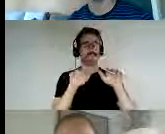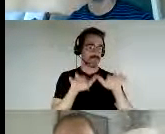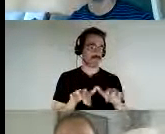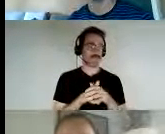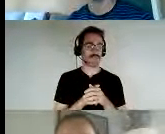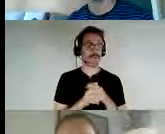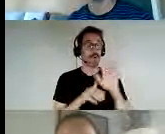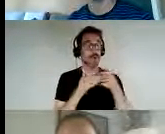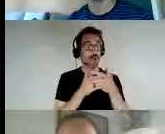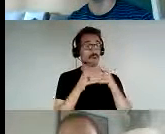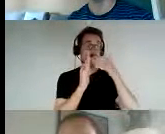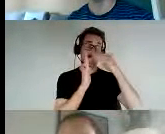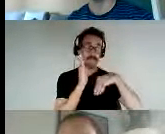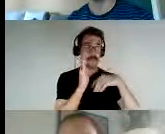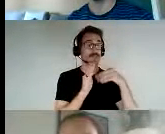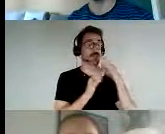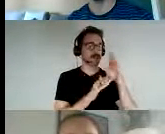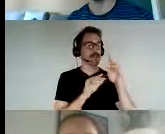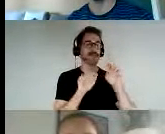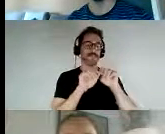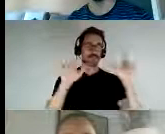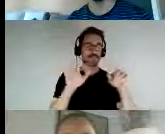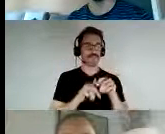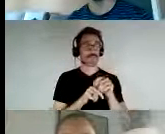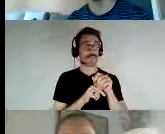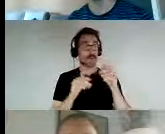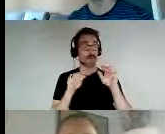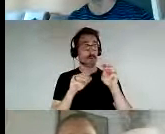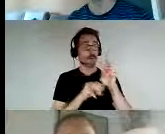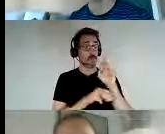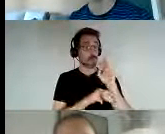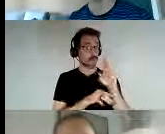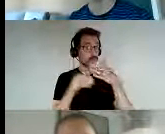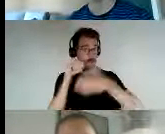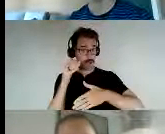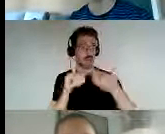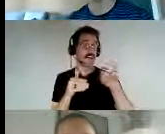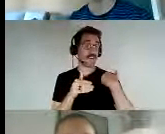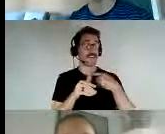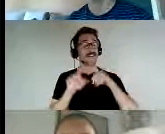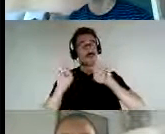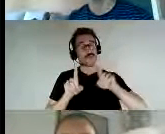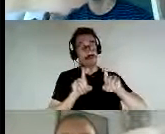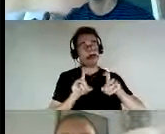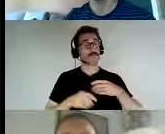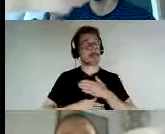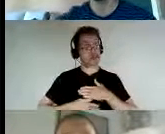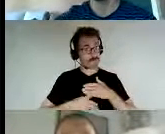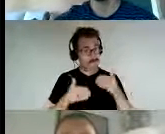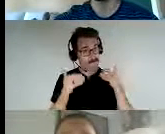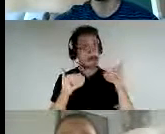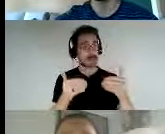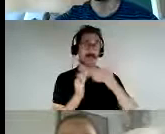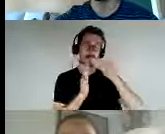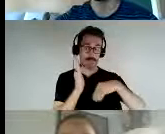so please fill that out because we really appreciate it. So this week's webinar series has been made possible by